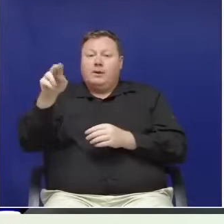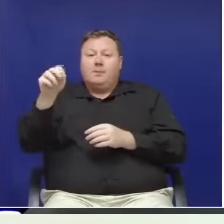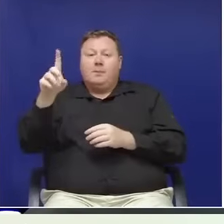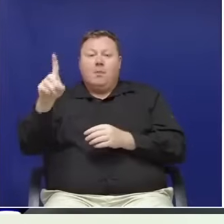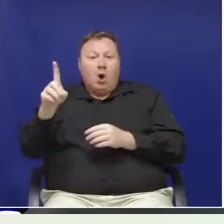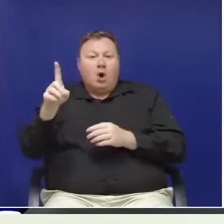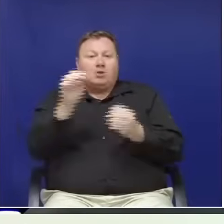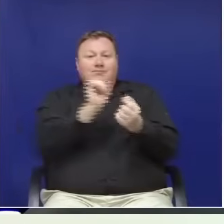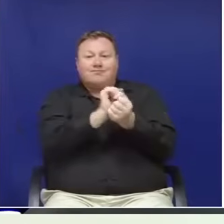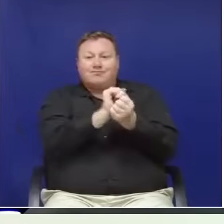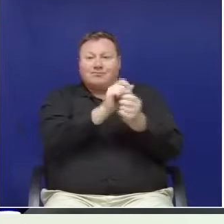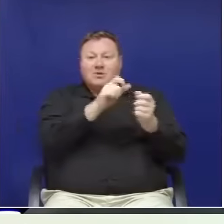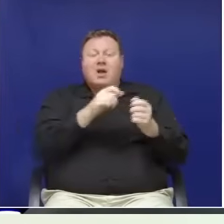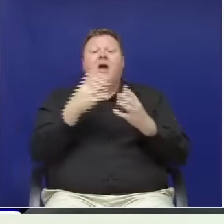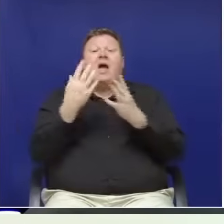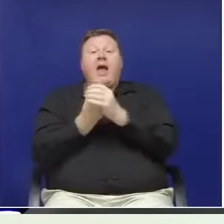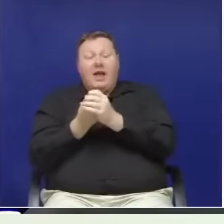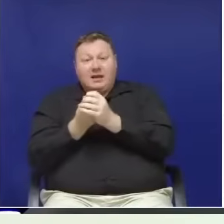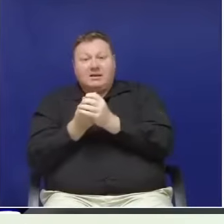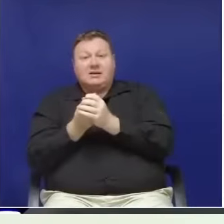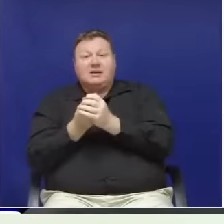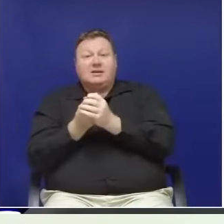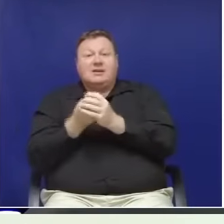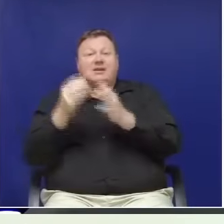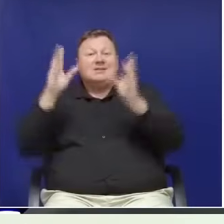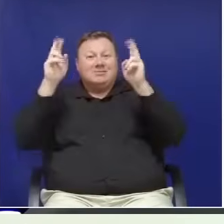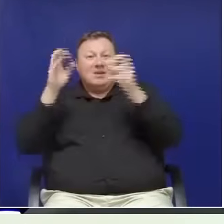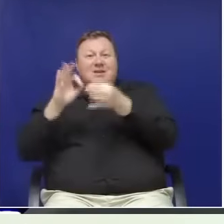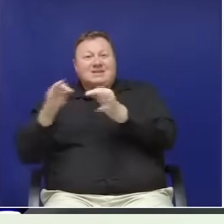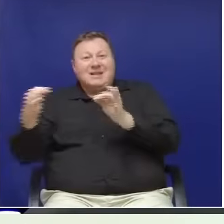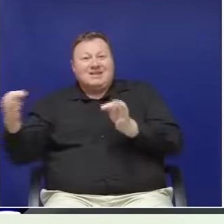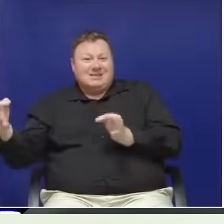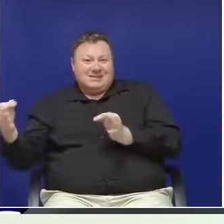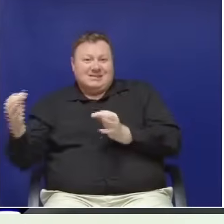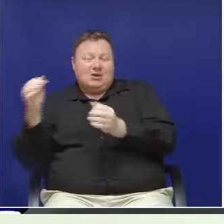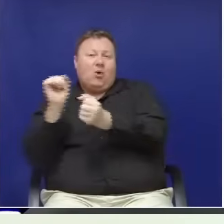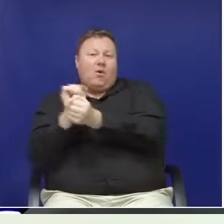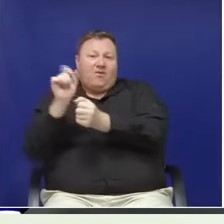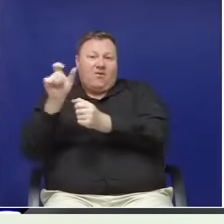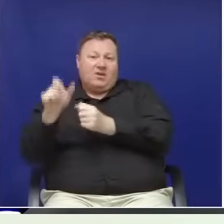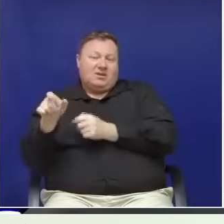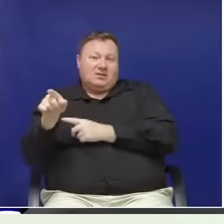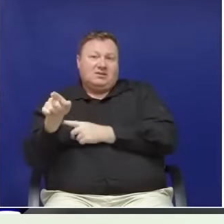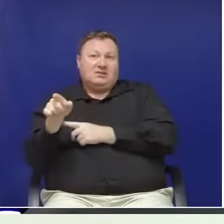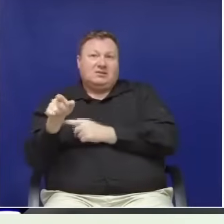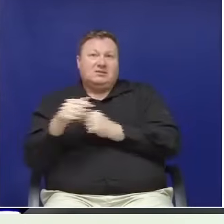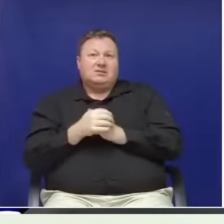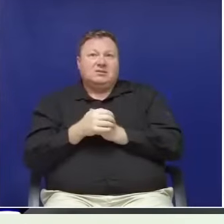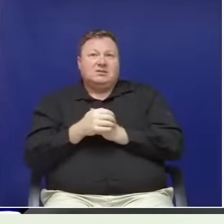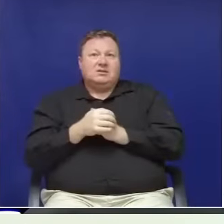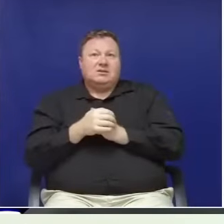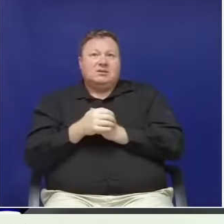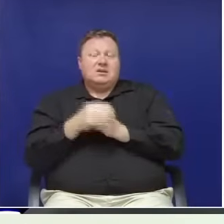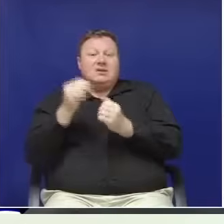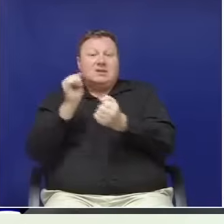sentenced offenders. Now, the sentenced offenders, the latest till the 19th of May, is